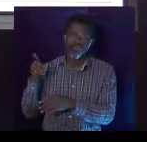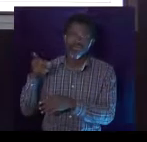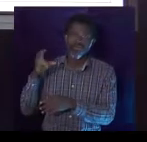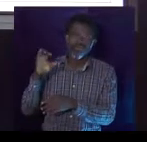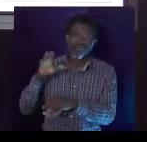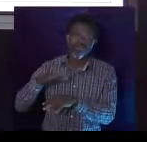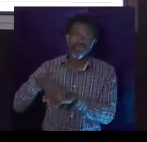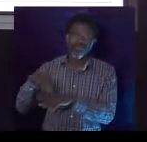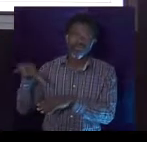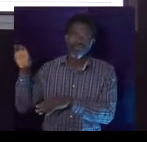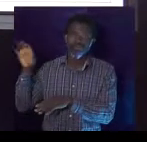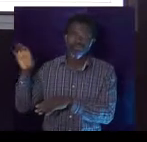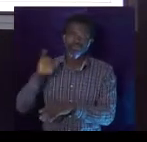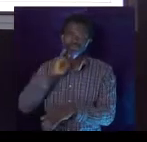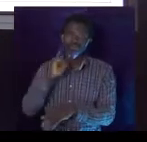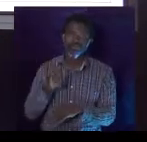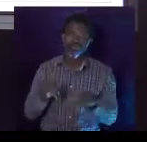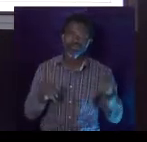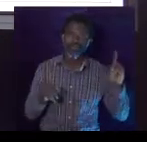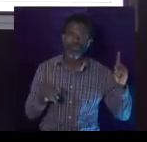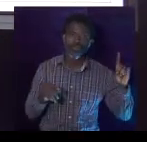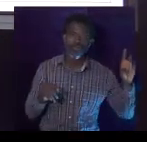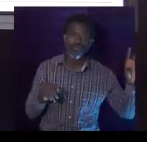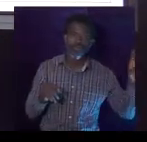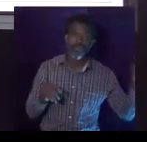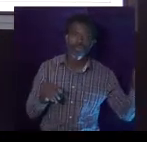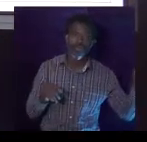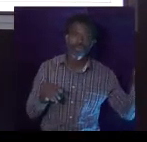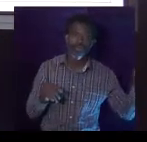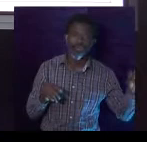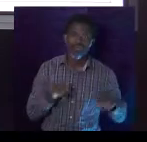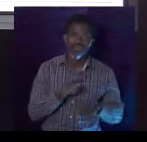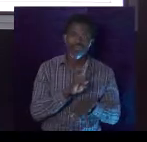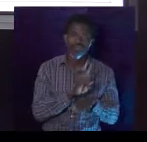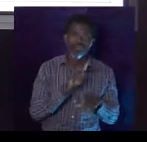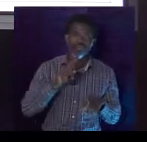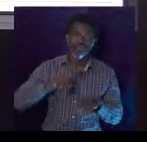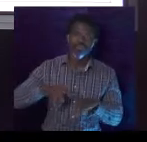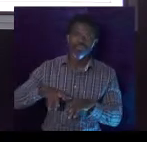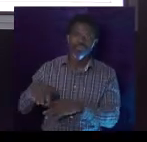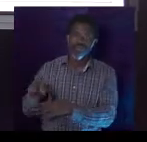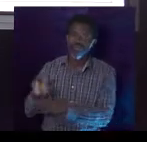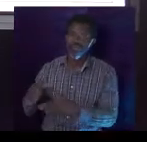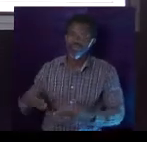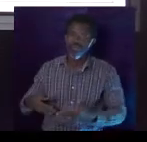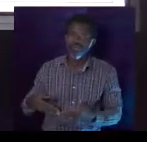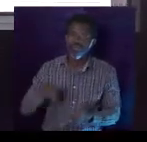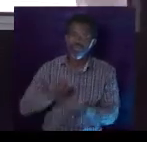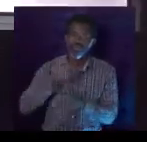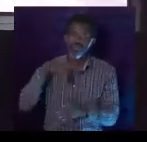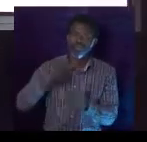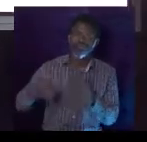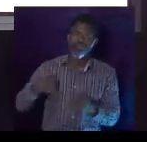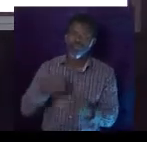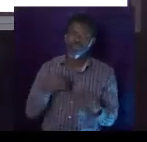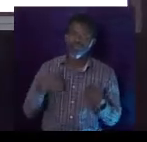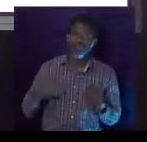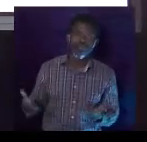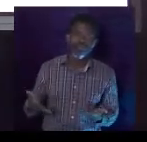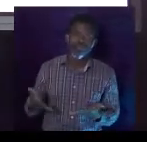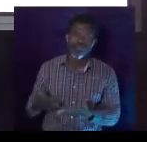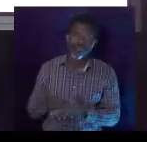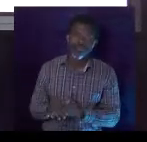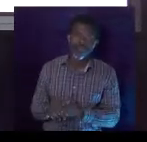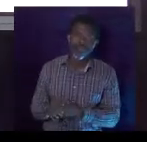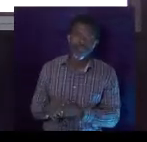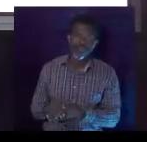degrees on the Celsius is 180 units on the Fahrenheit scale. And that is what you have here. And this is